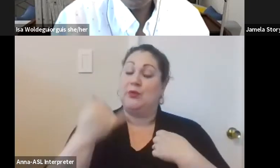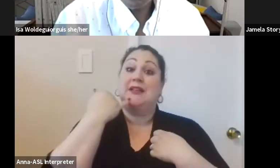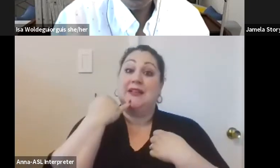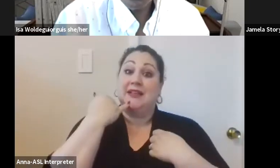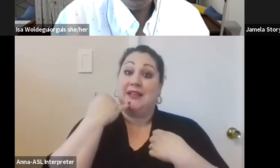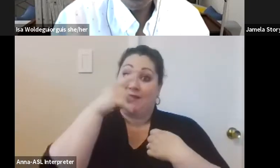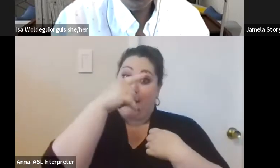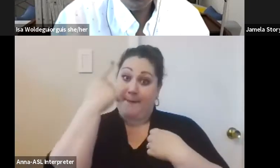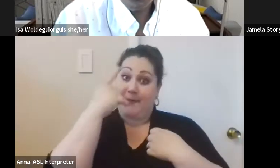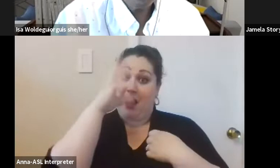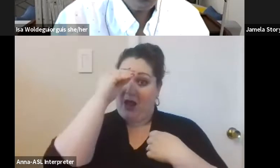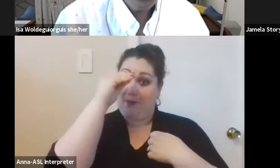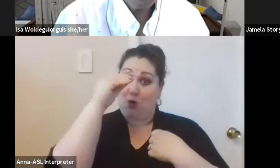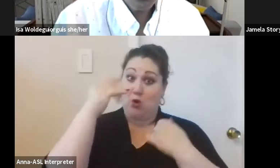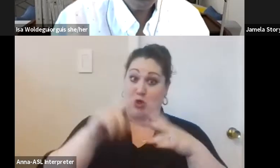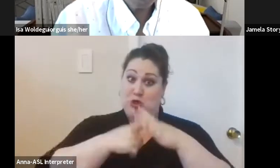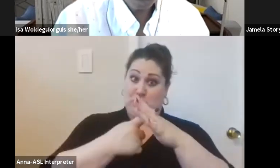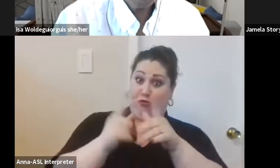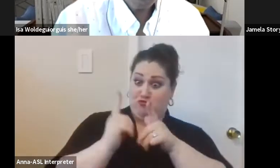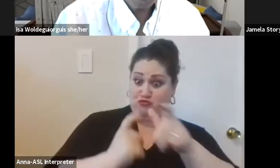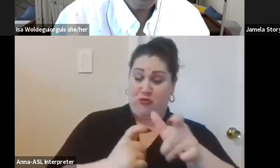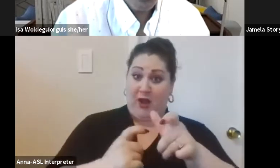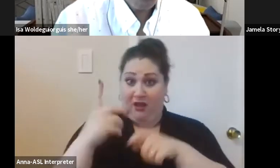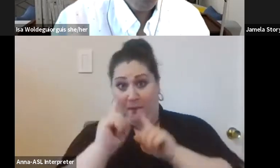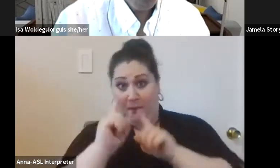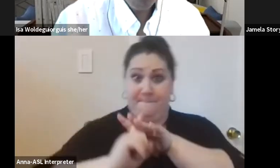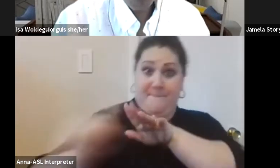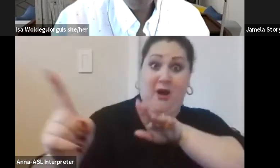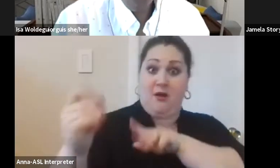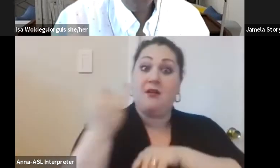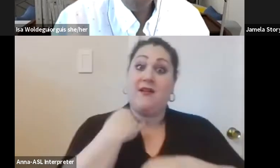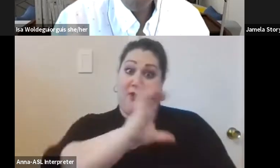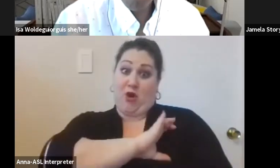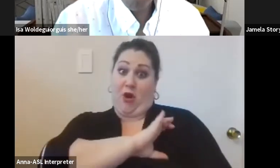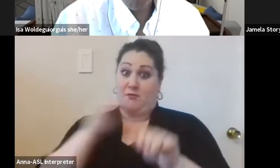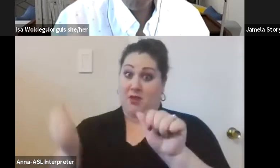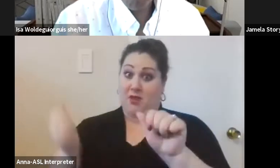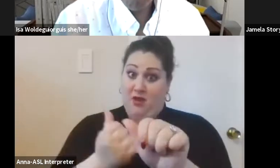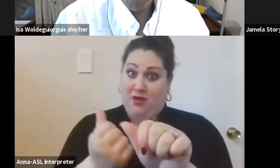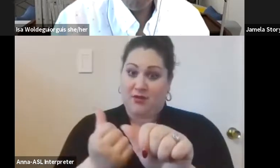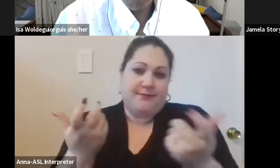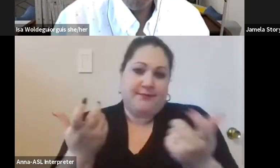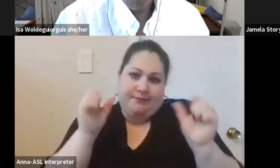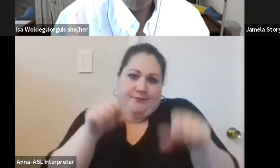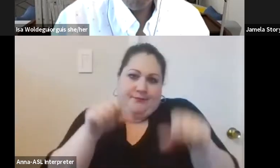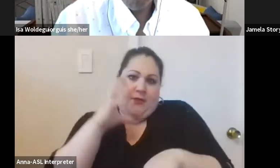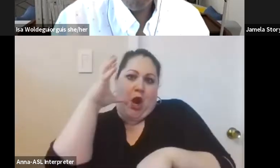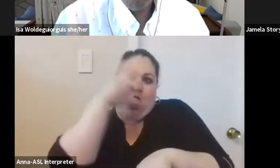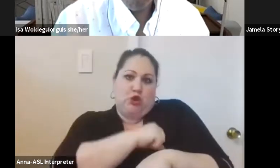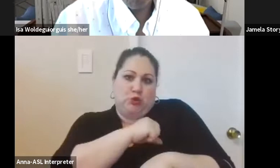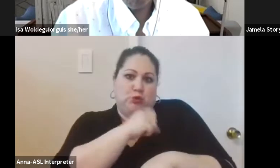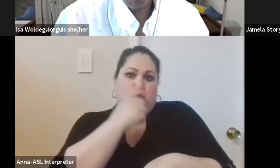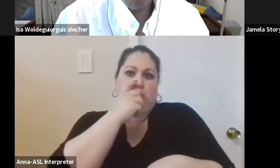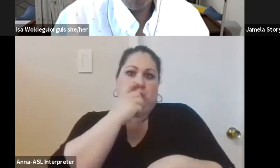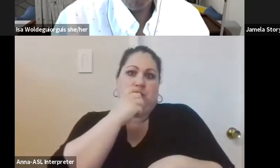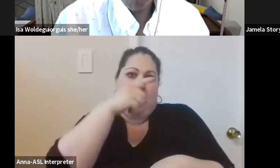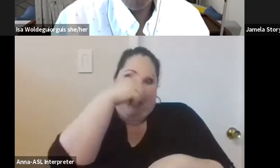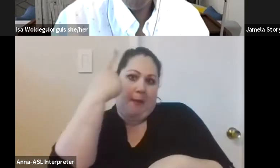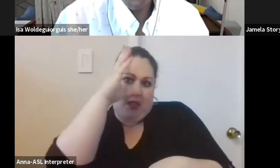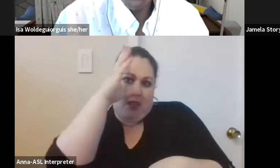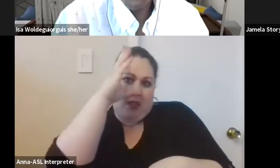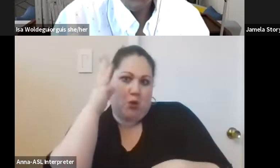running away when the cops go after them, they're only assuming that it's gun, it's drugs or something. They're